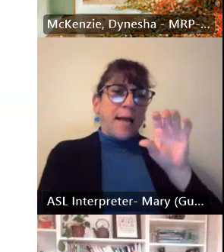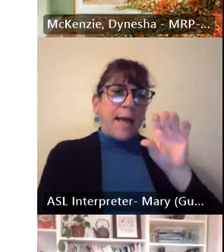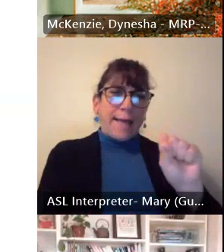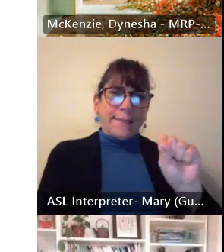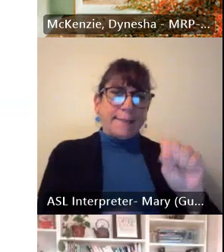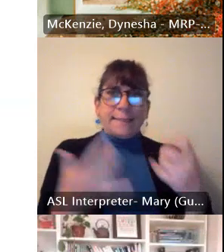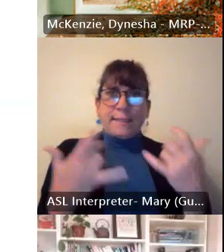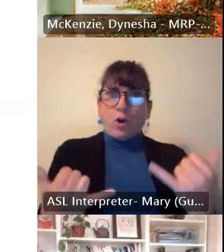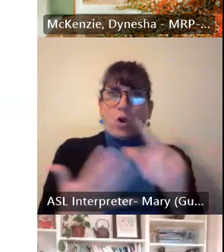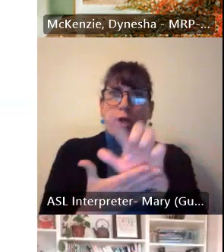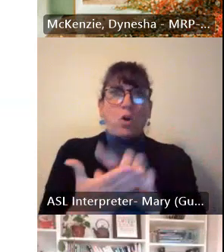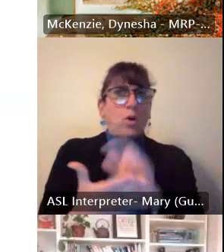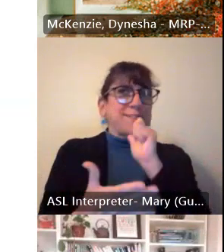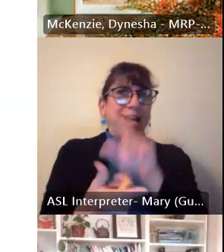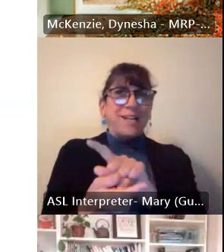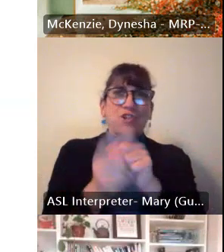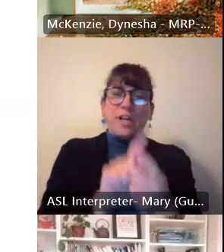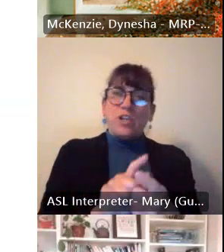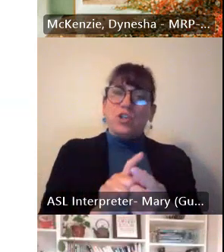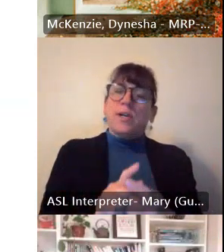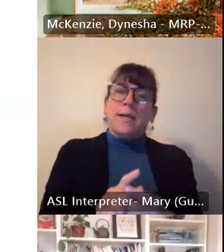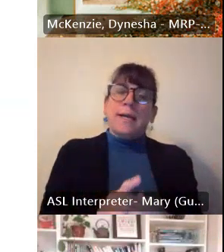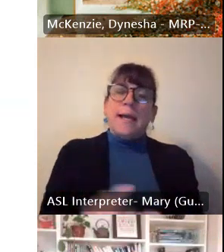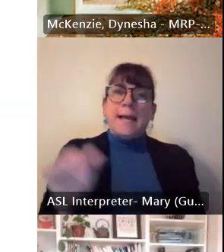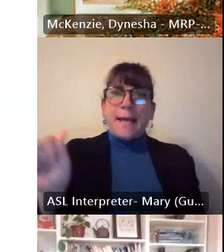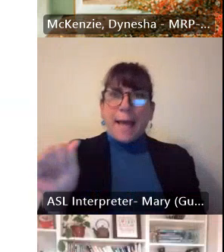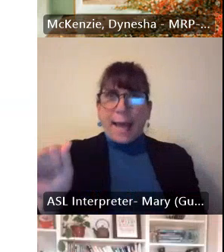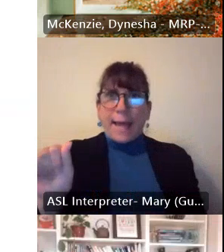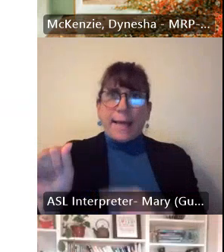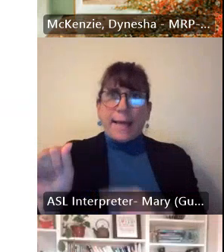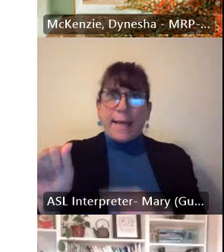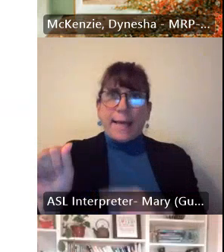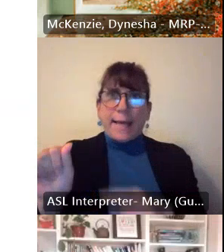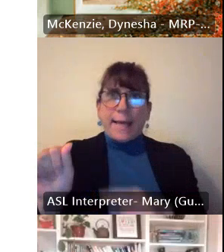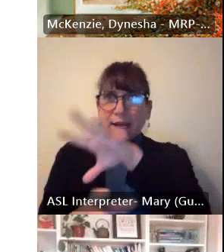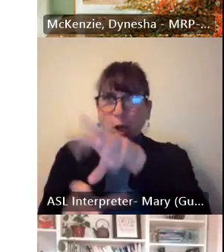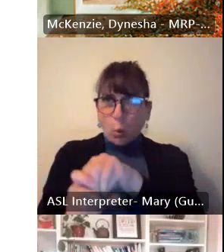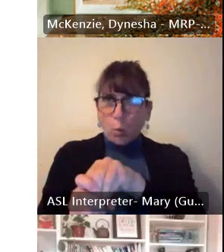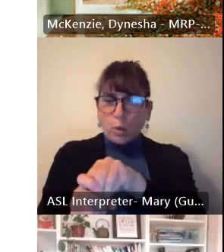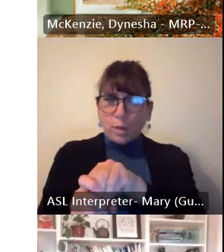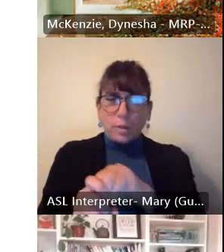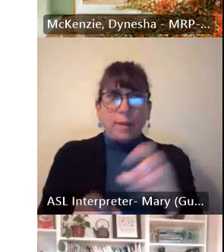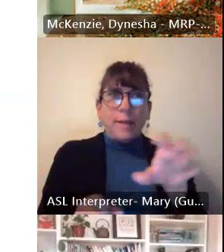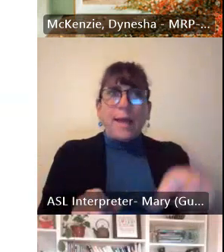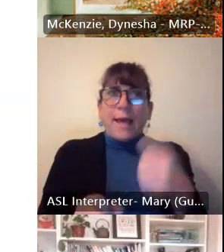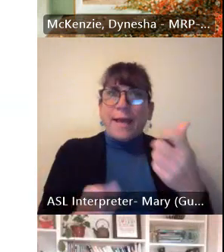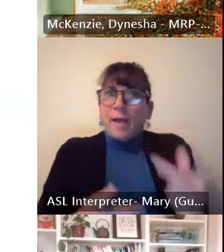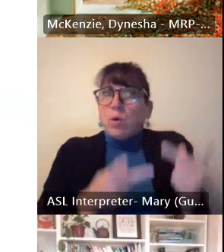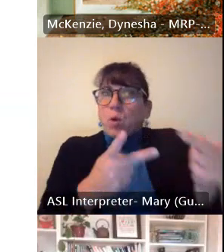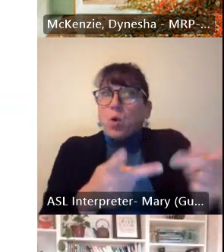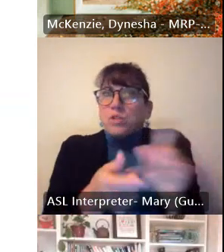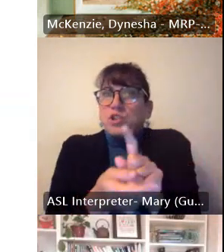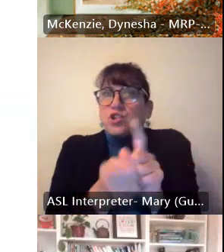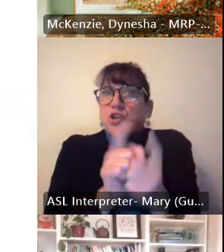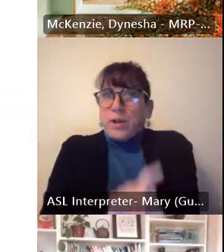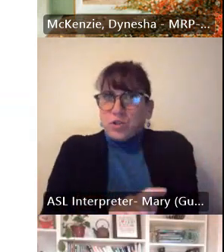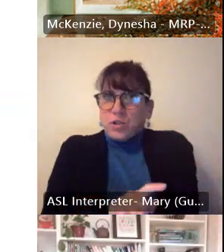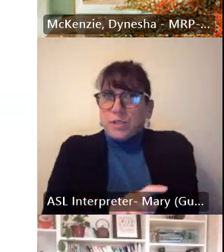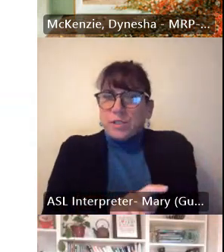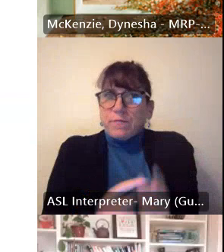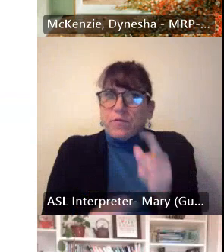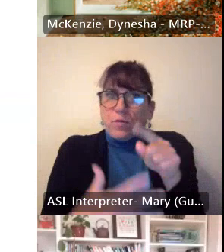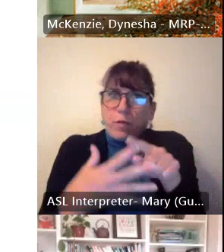law is not changed. A will include any proposed changes to those